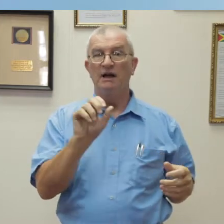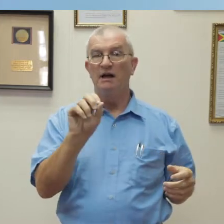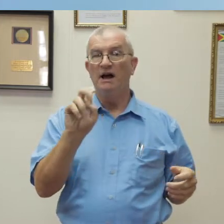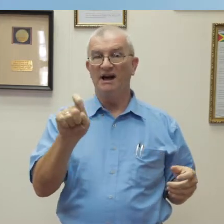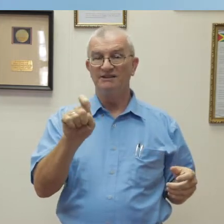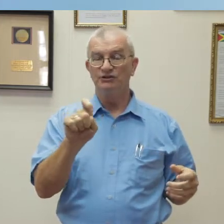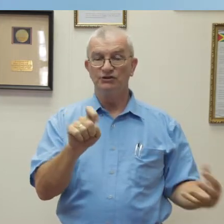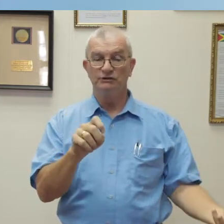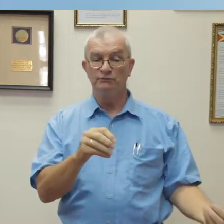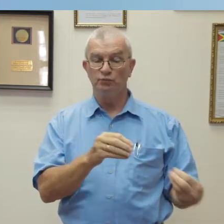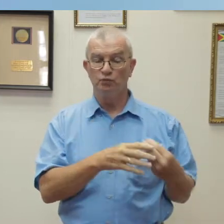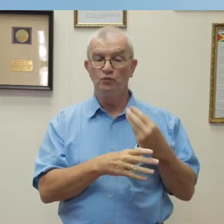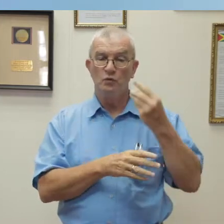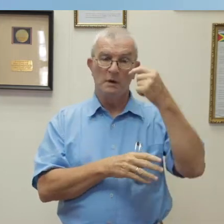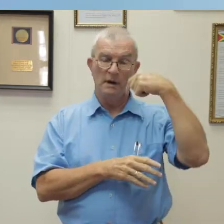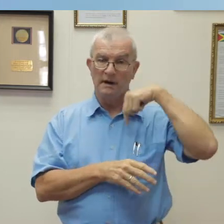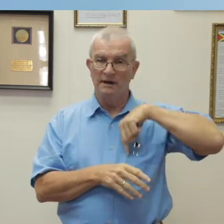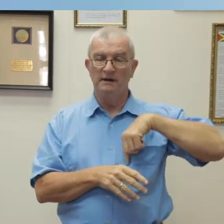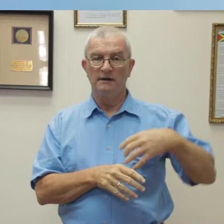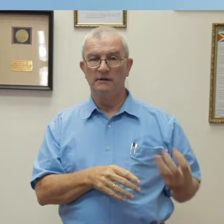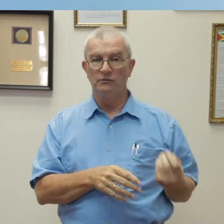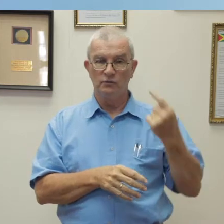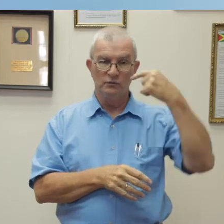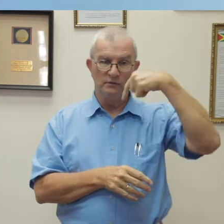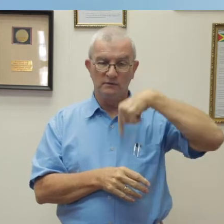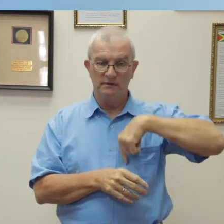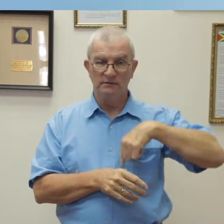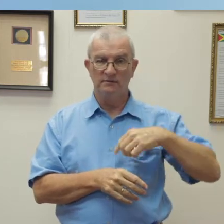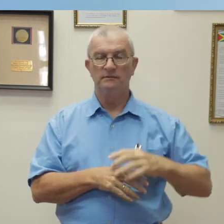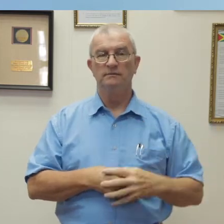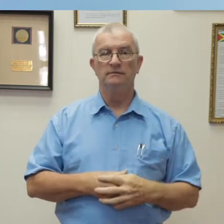straight into the patient's lungs.